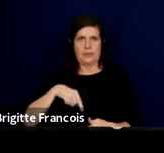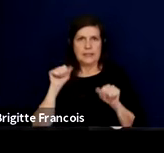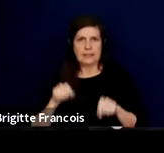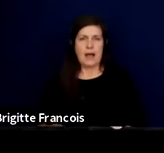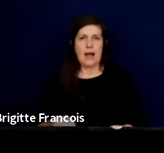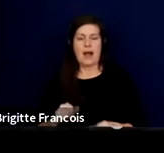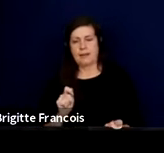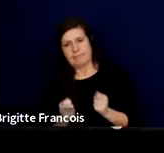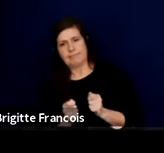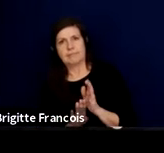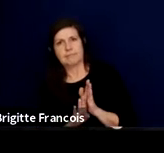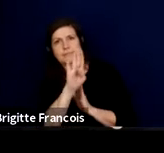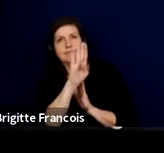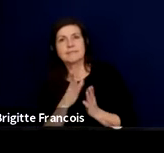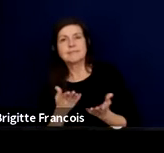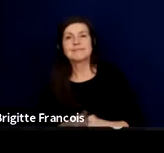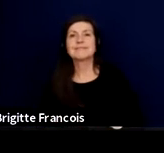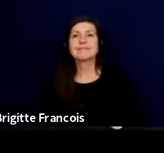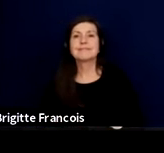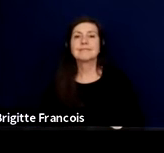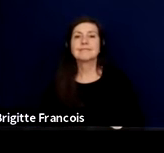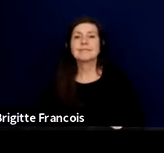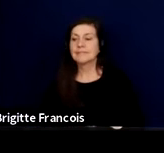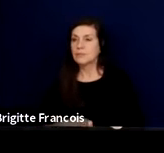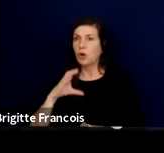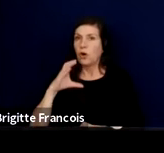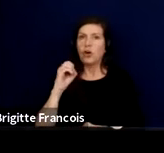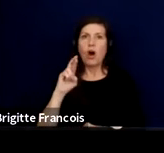I see Karin raised her hand. So Karin, please.